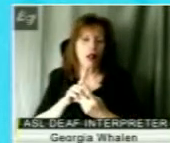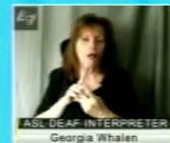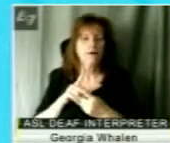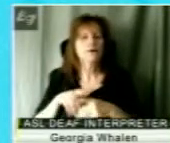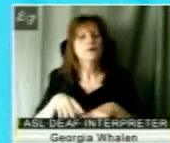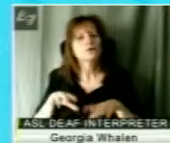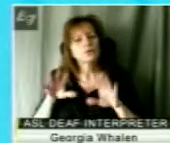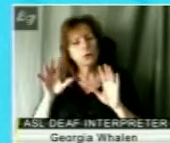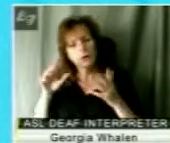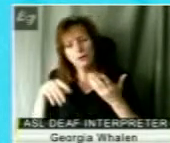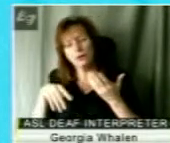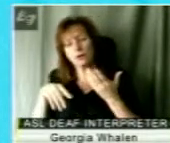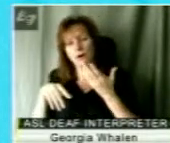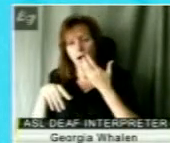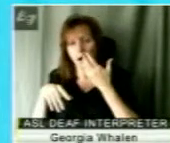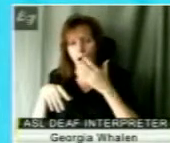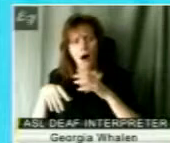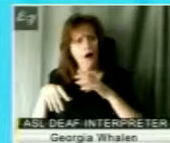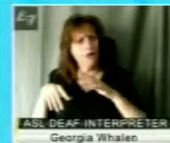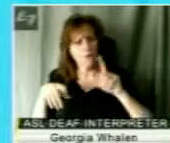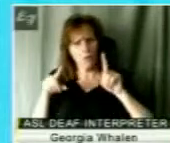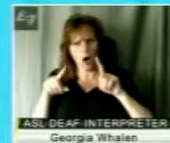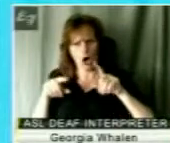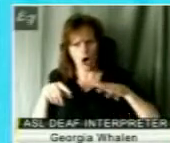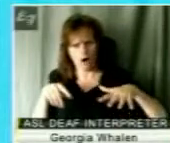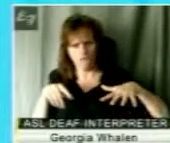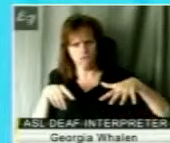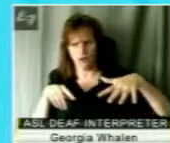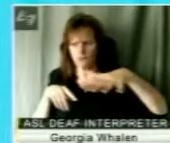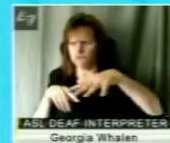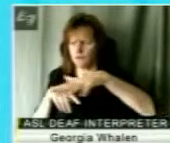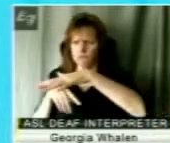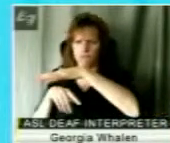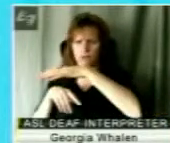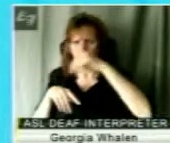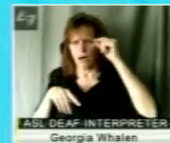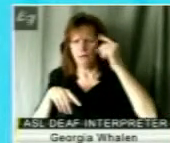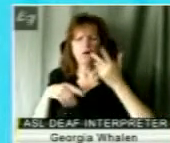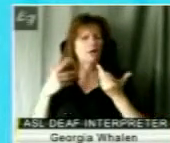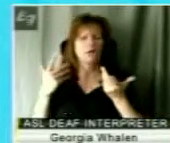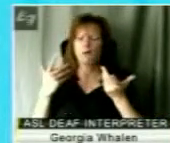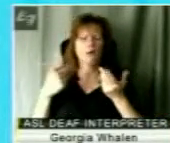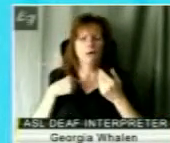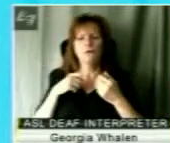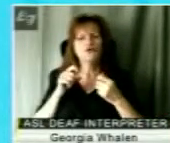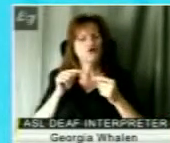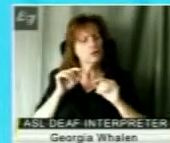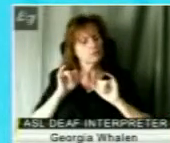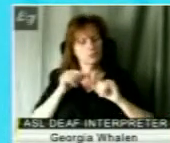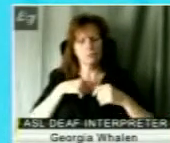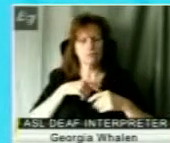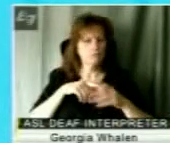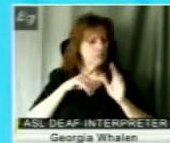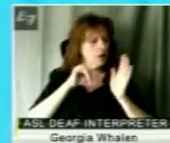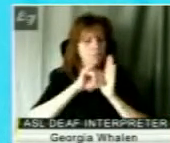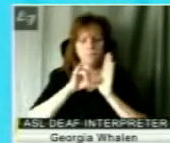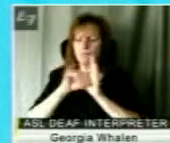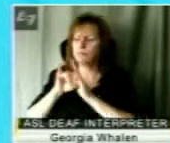as amongst certain groups, some of which we would expect. And this last one is something new for